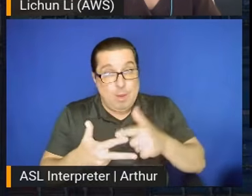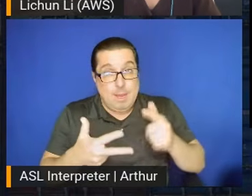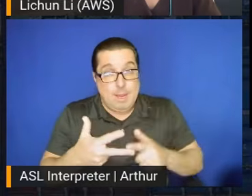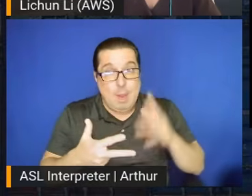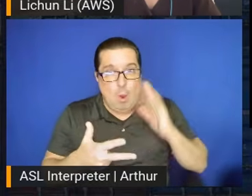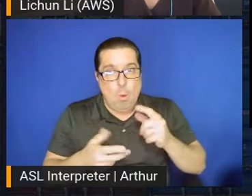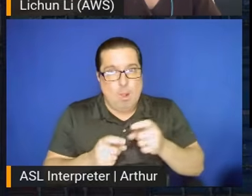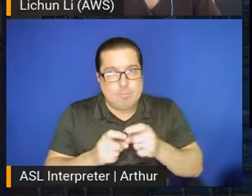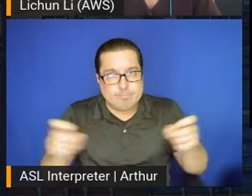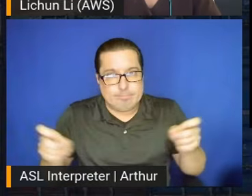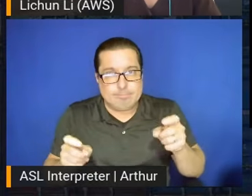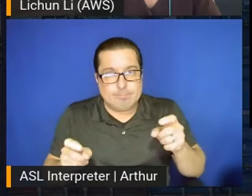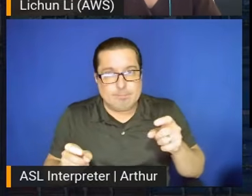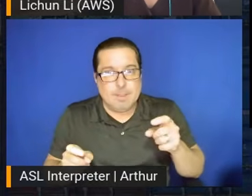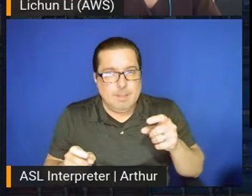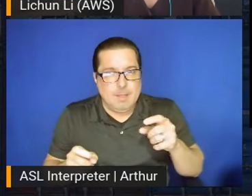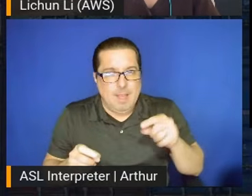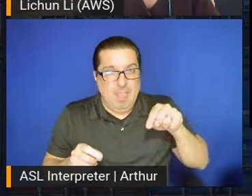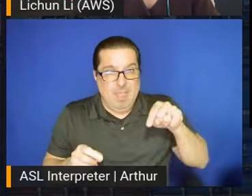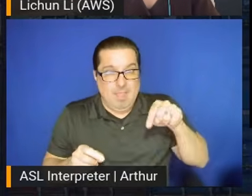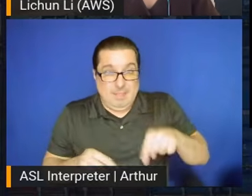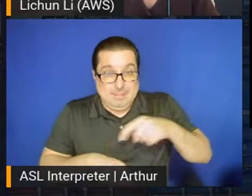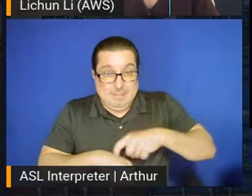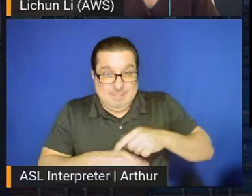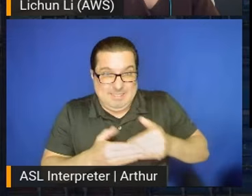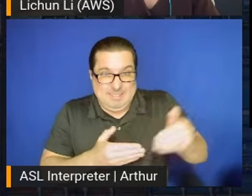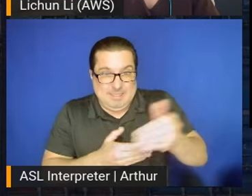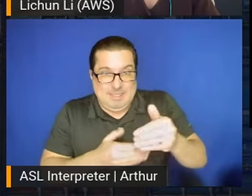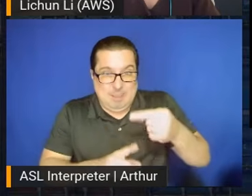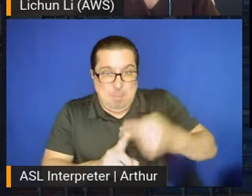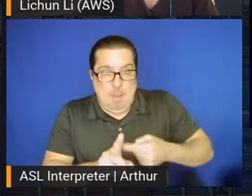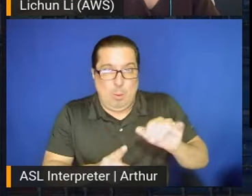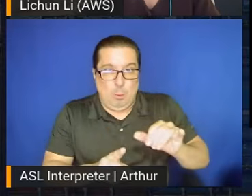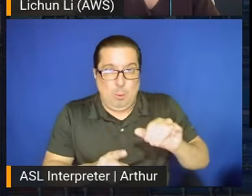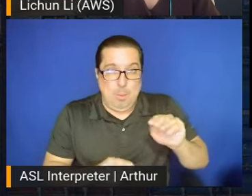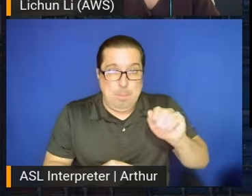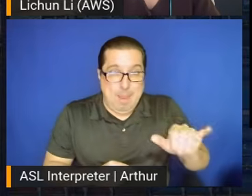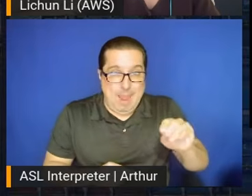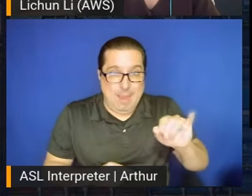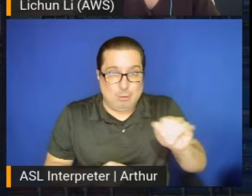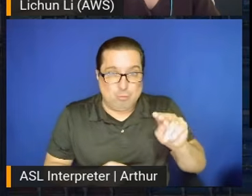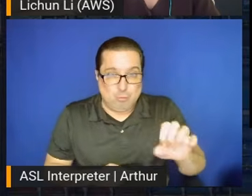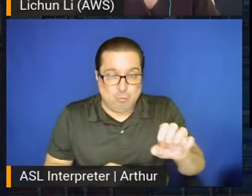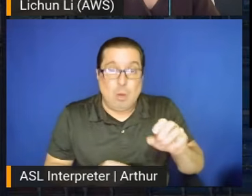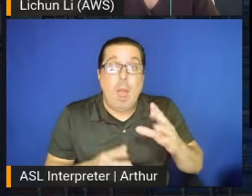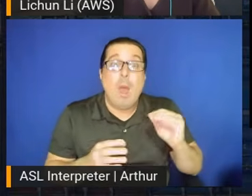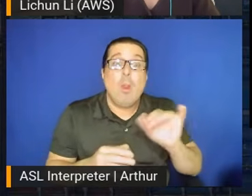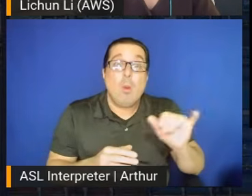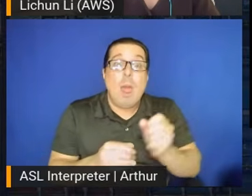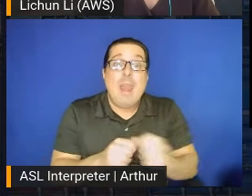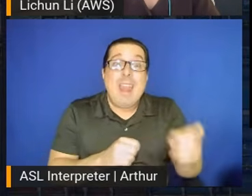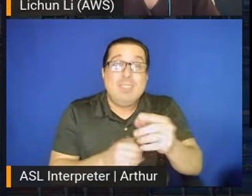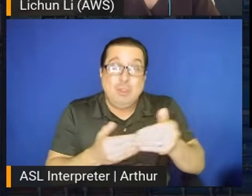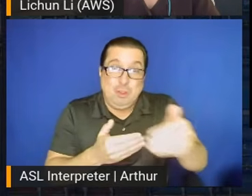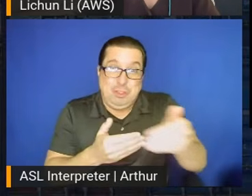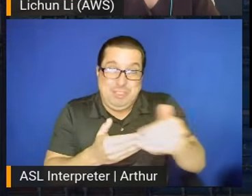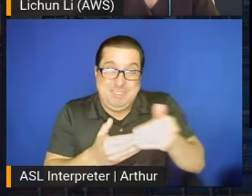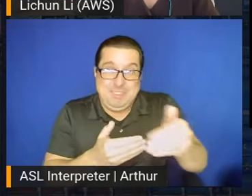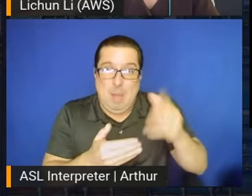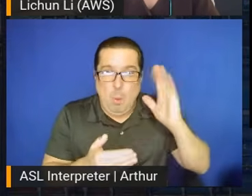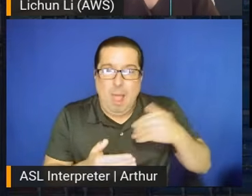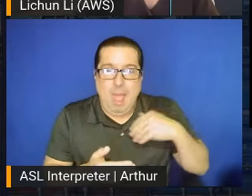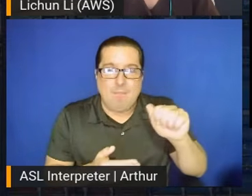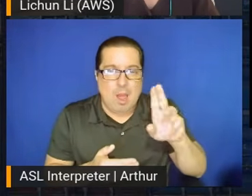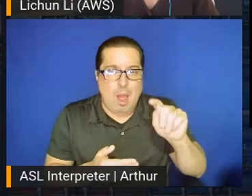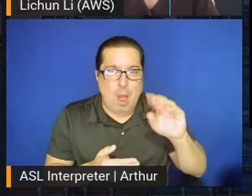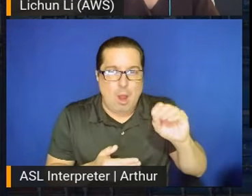this and next month. And then for the rest of this year, we will also add auto-scaling capability, starting